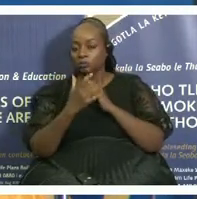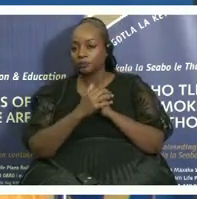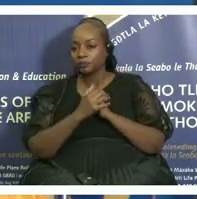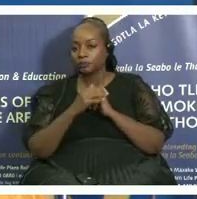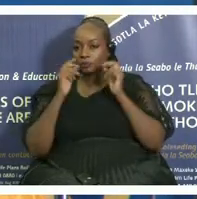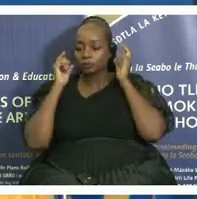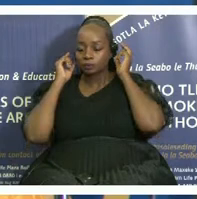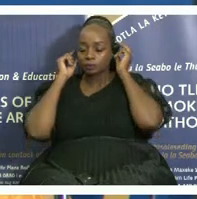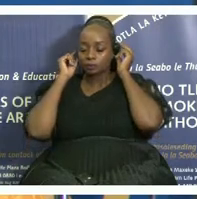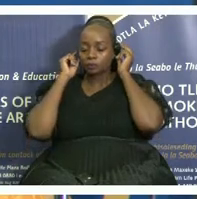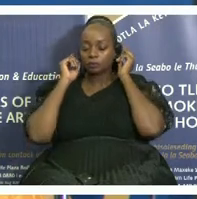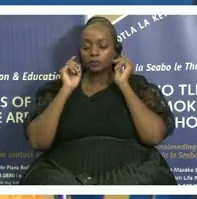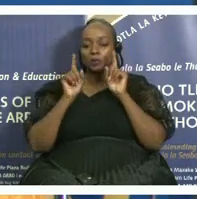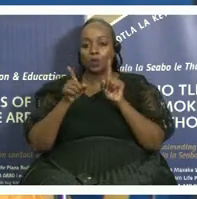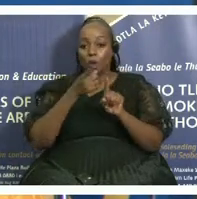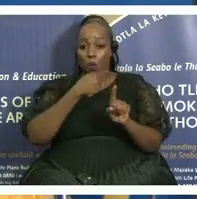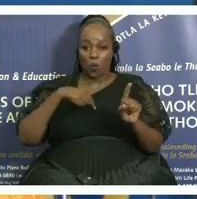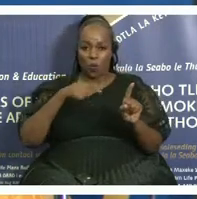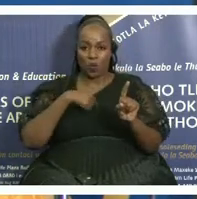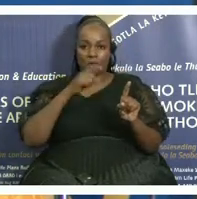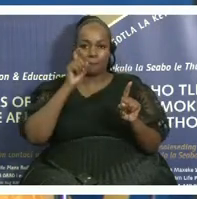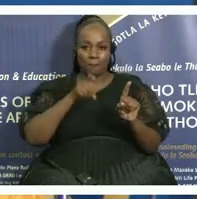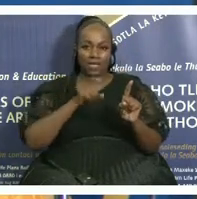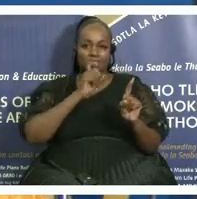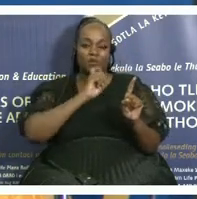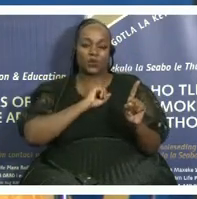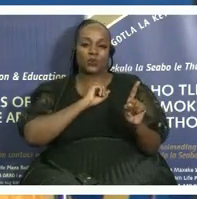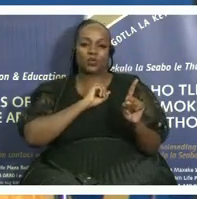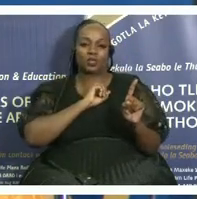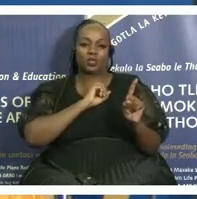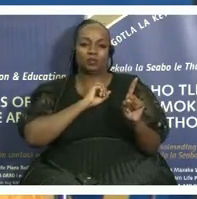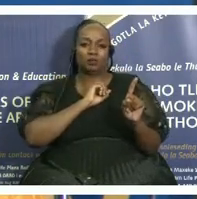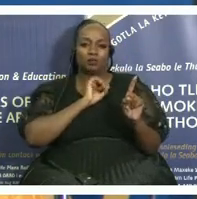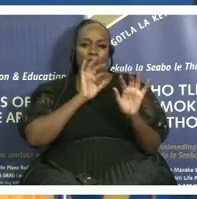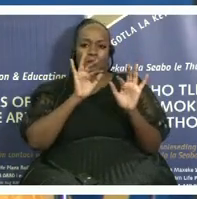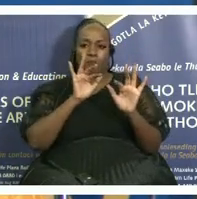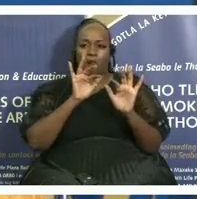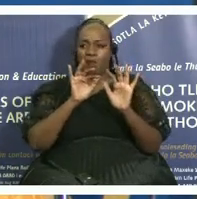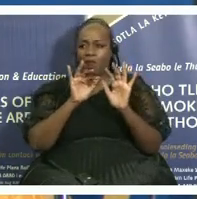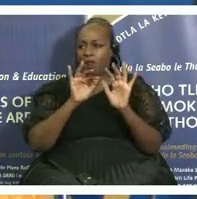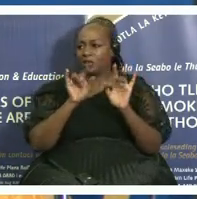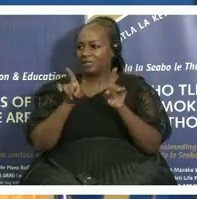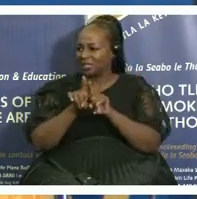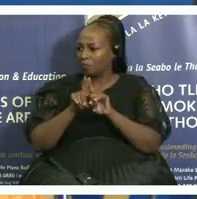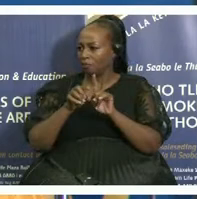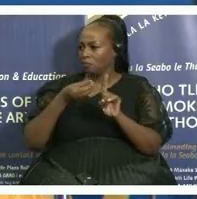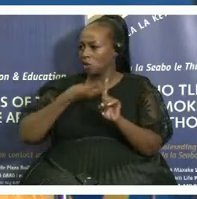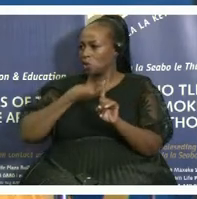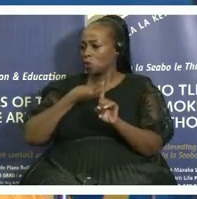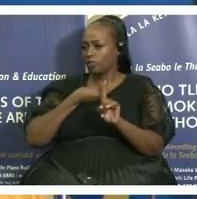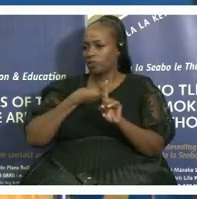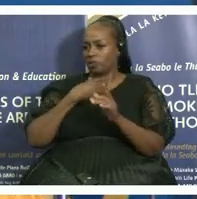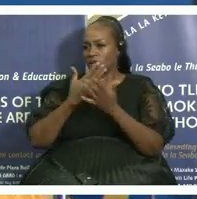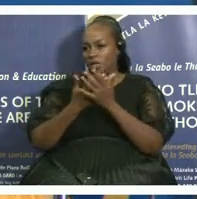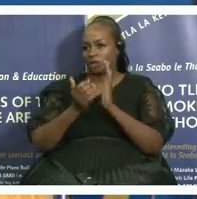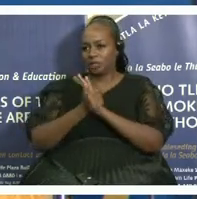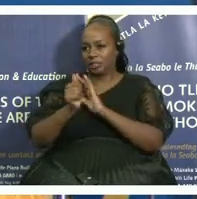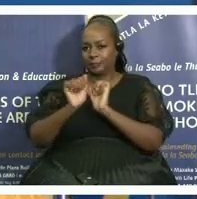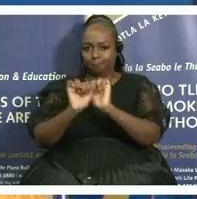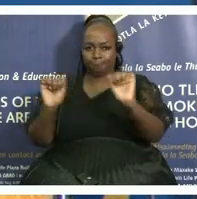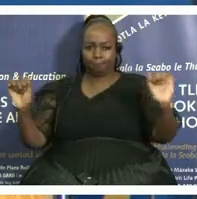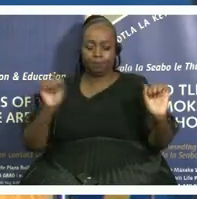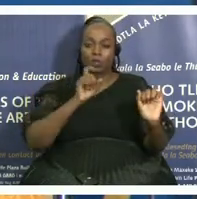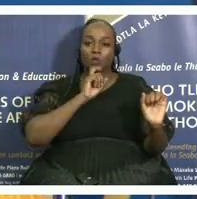Retlamelo Fedisa movement wa bana ba rona ba na le talente hore batle ba bonwe